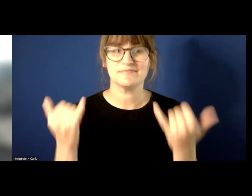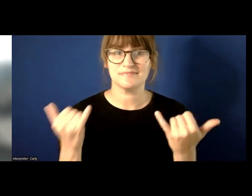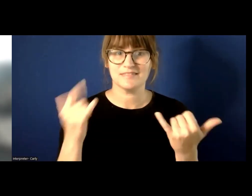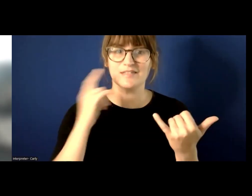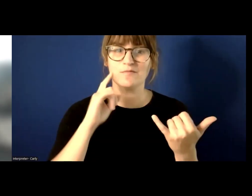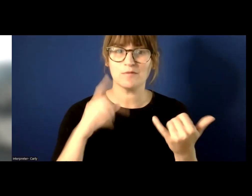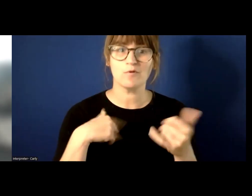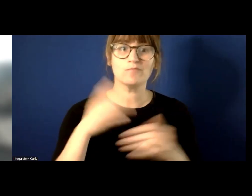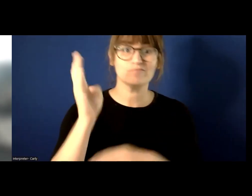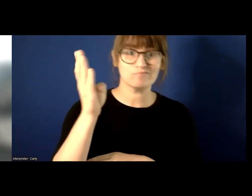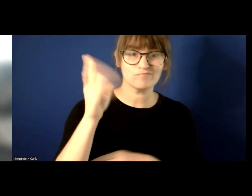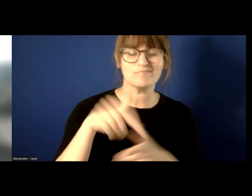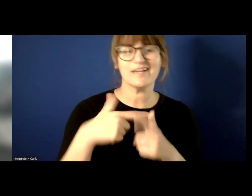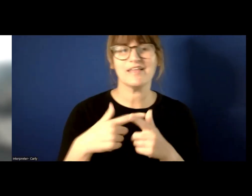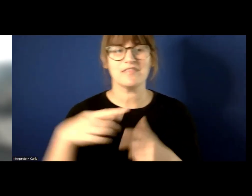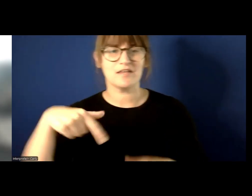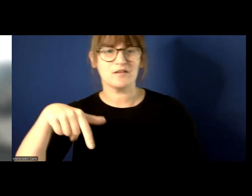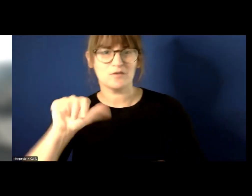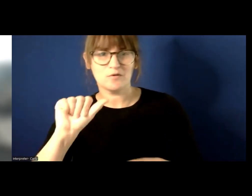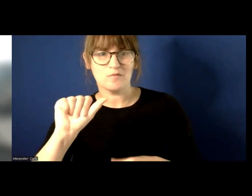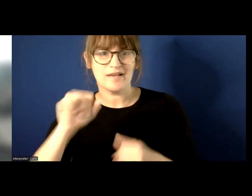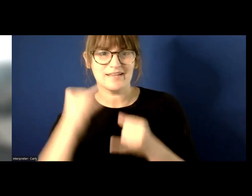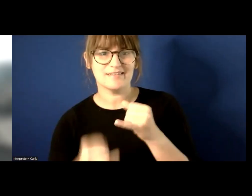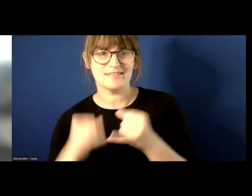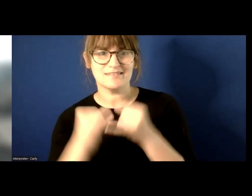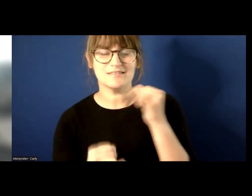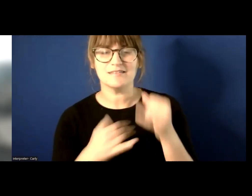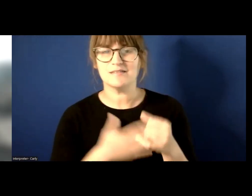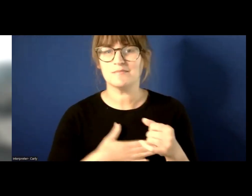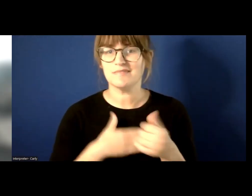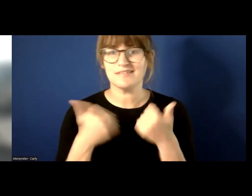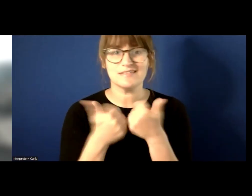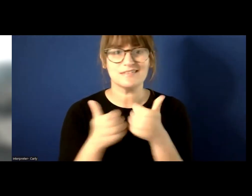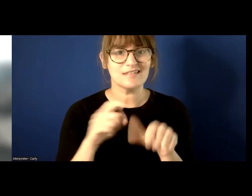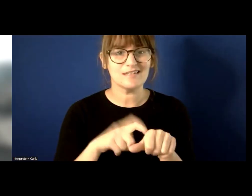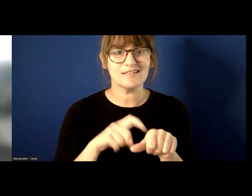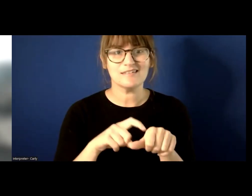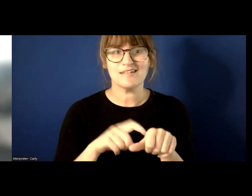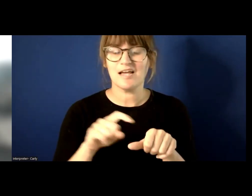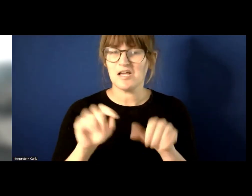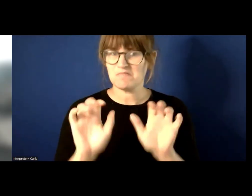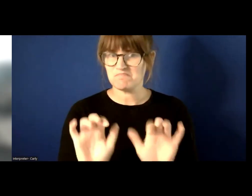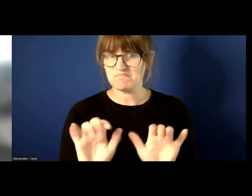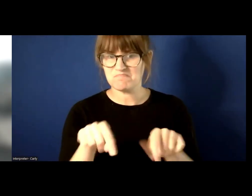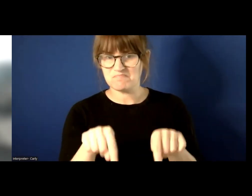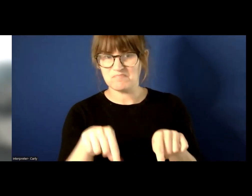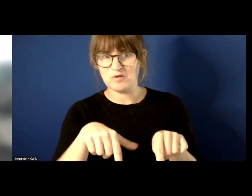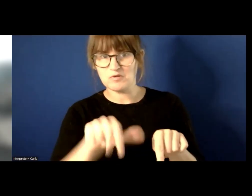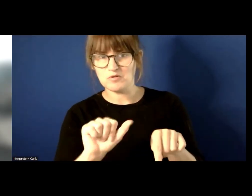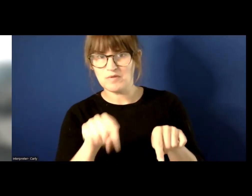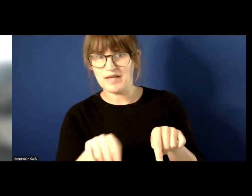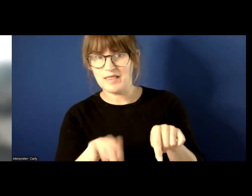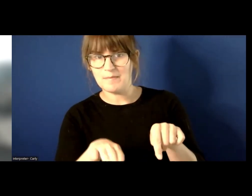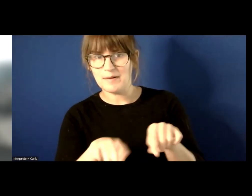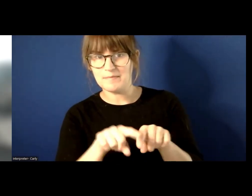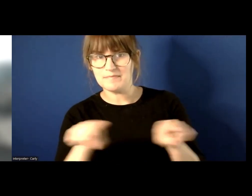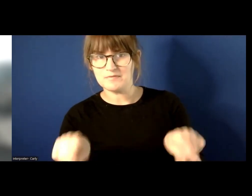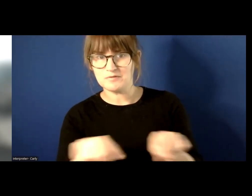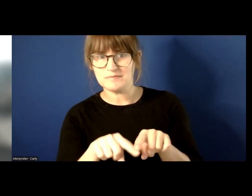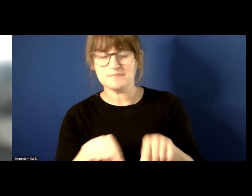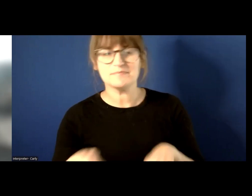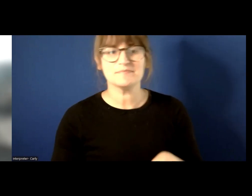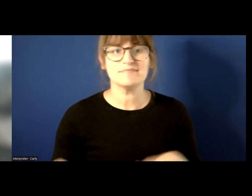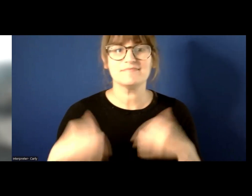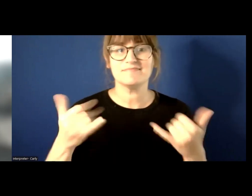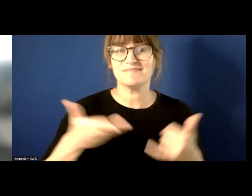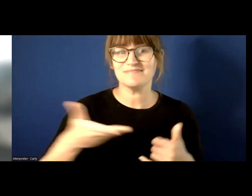session. Throughout the presentation, please feel free to enter any questions in the Q&A box located at the bottom of your screen. Now let me introduce you to our